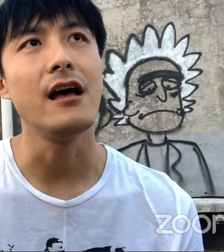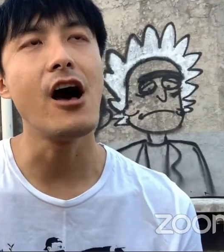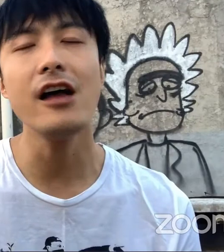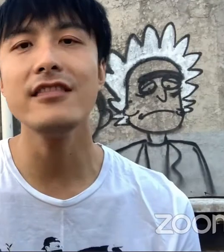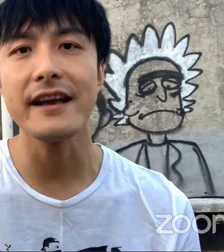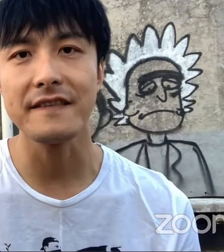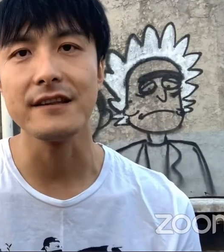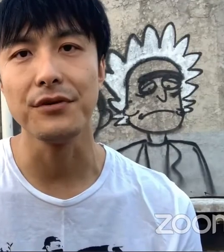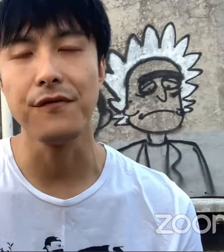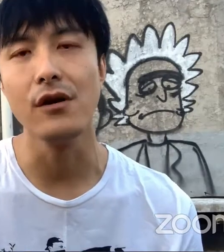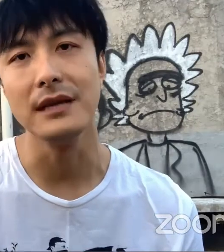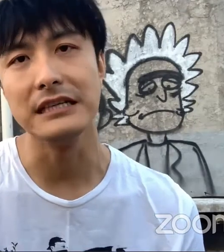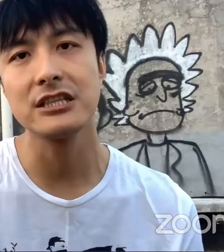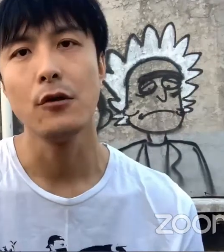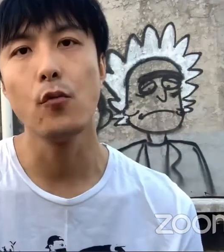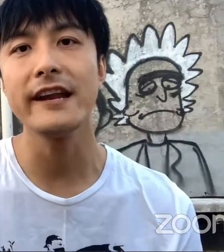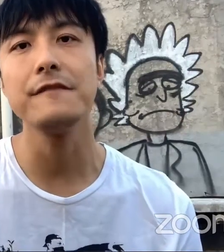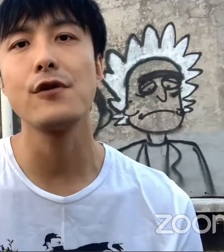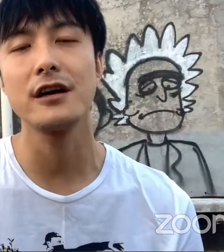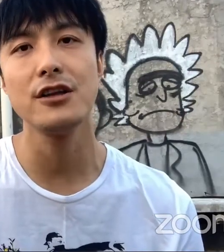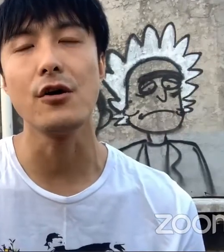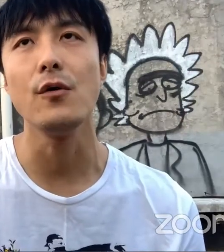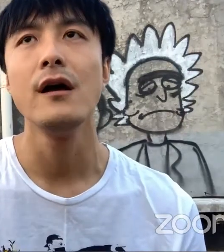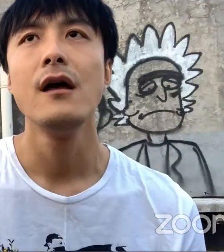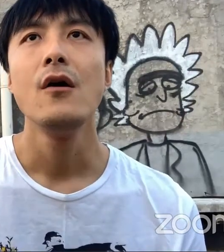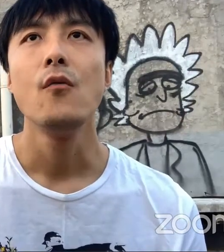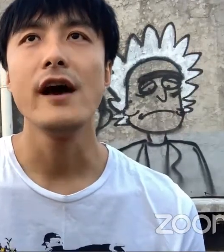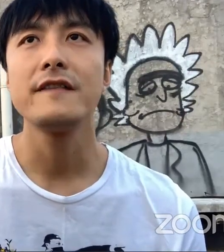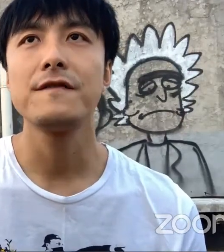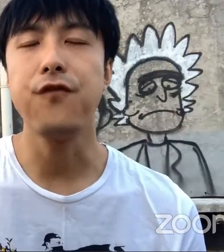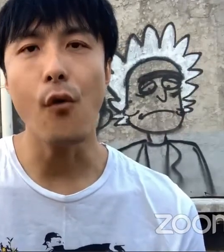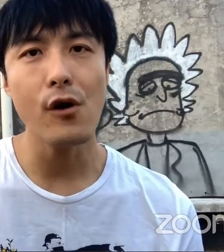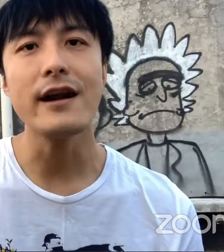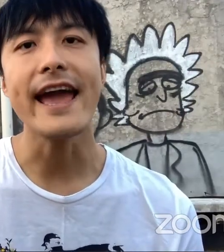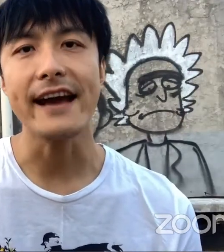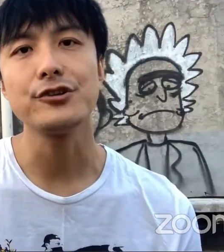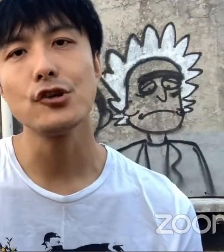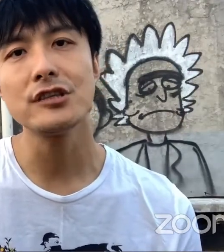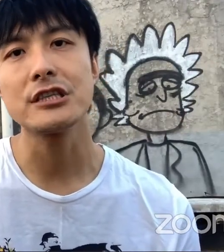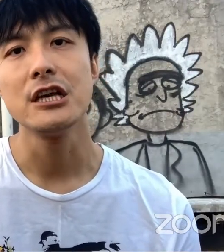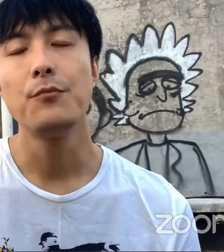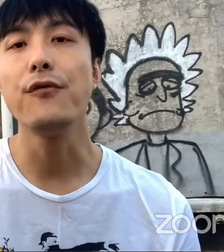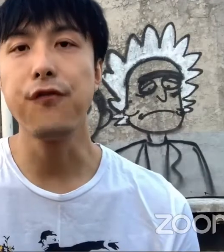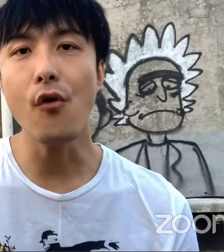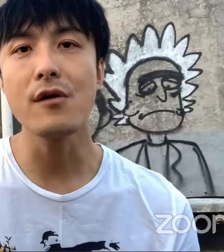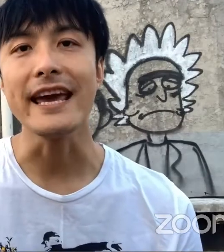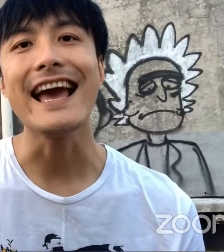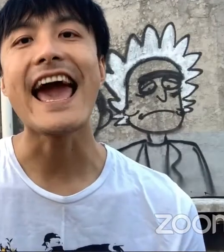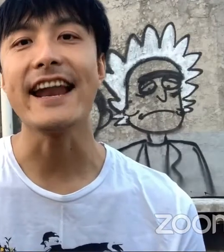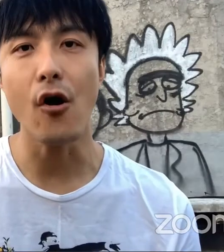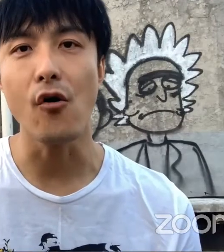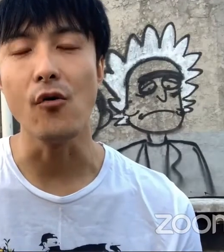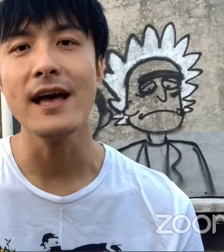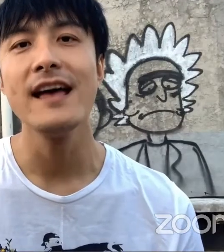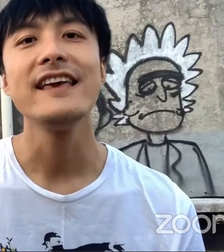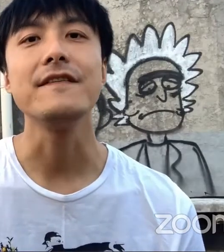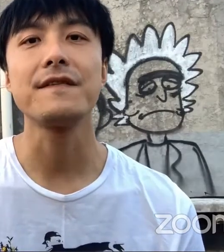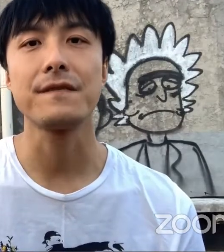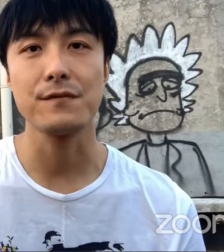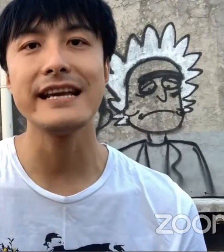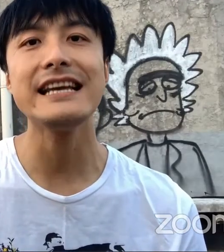an online theater performance, Waiting for Godot, with four actors performing at home